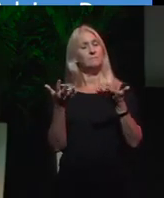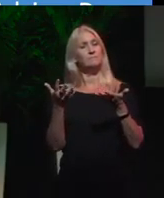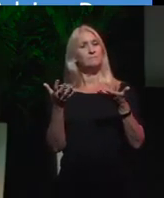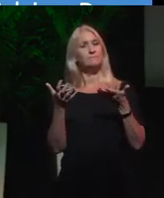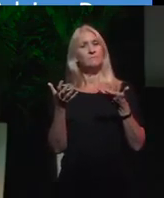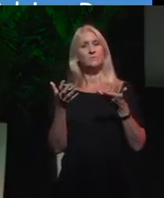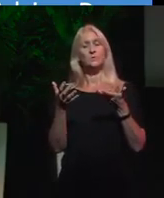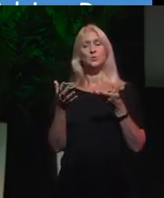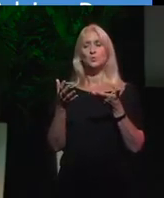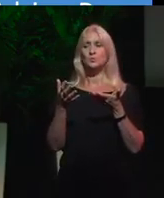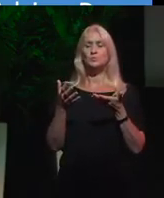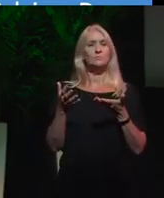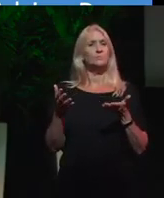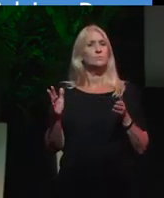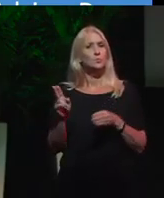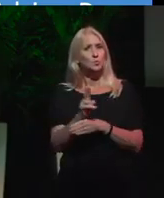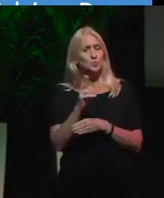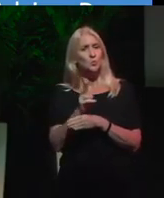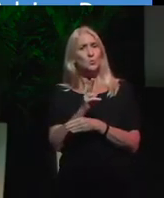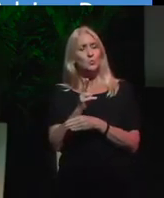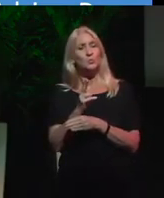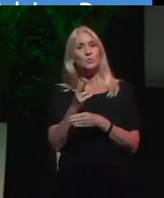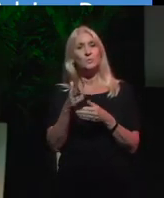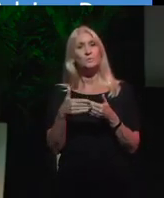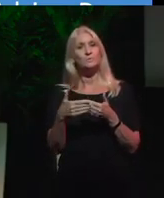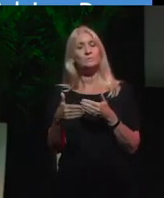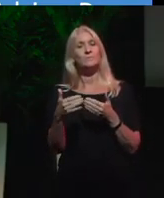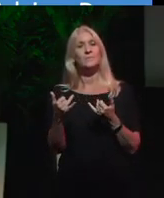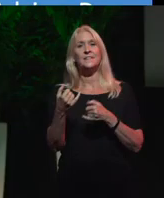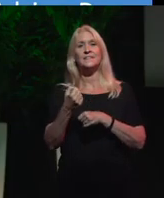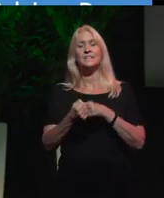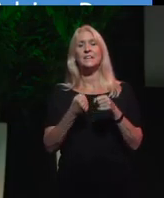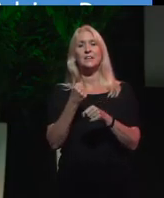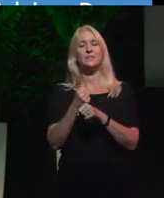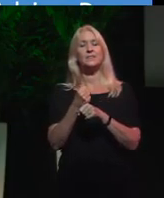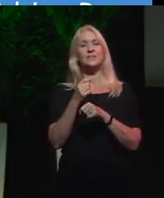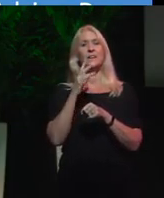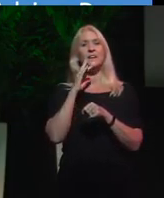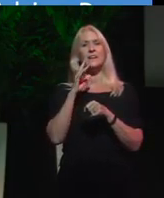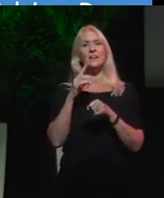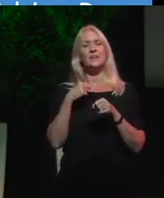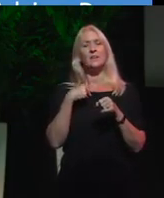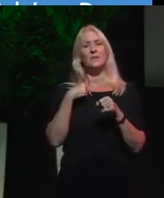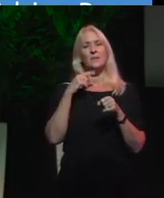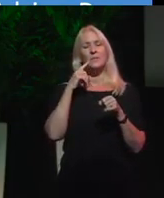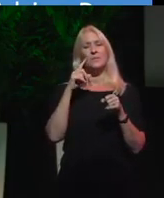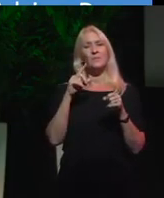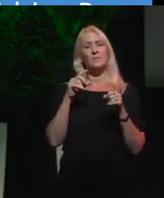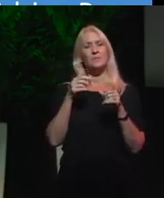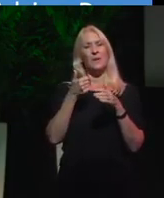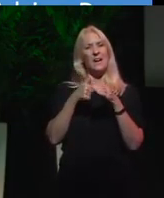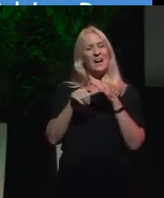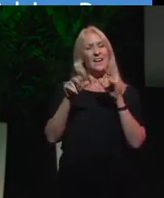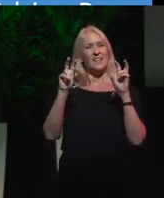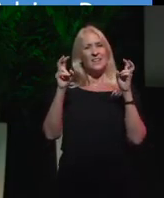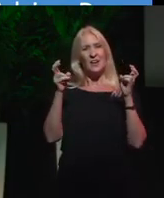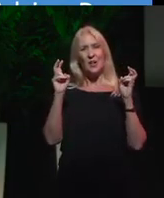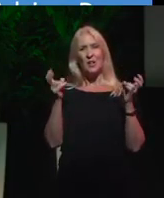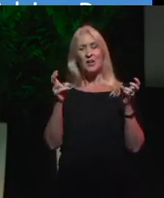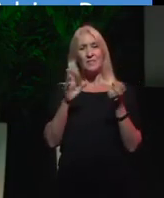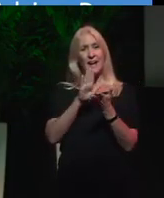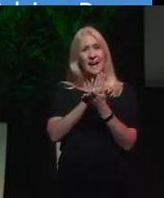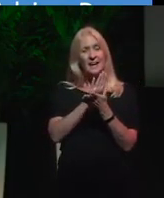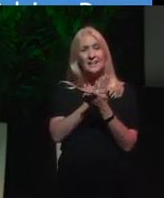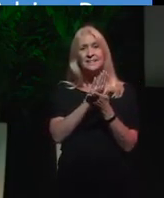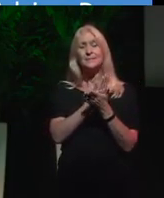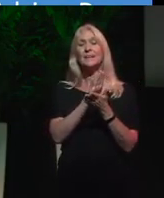academic year. Under the auspices of academic support services for our many diverse learners,